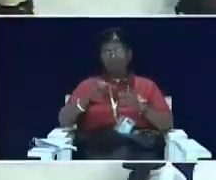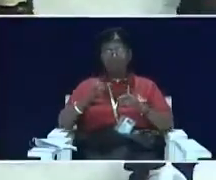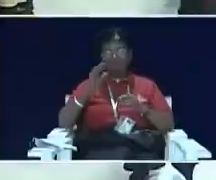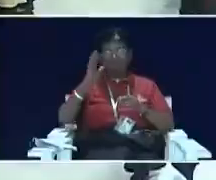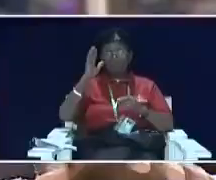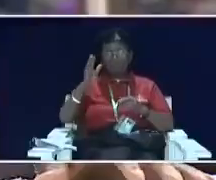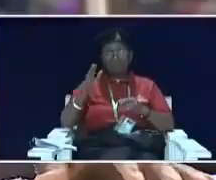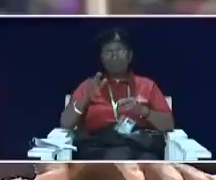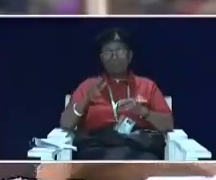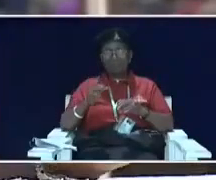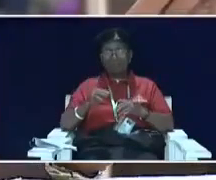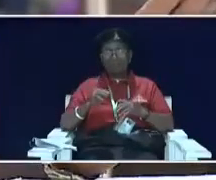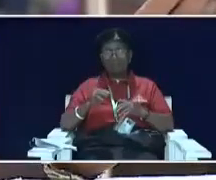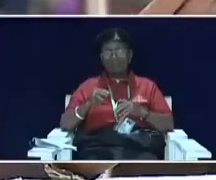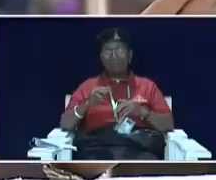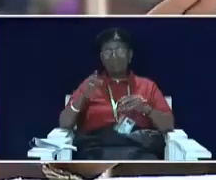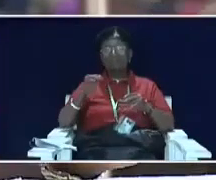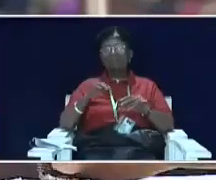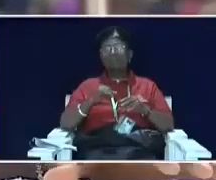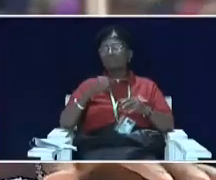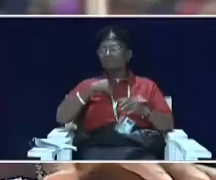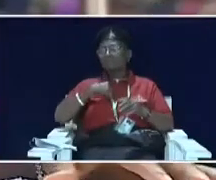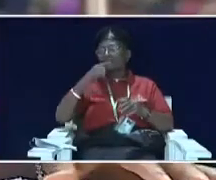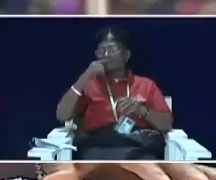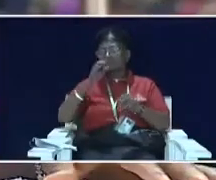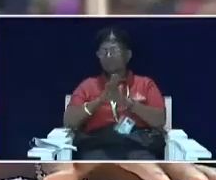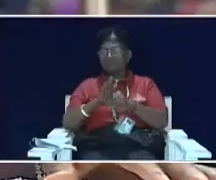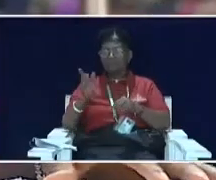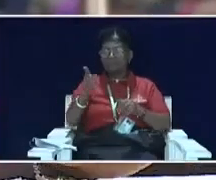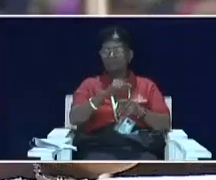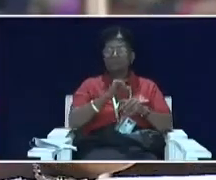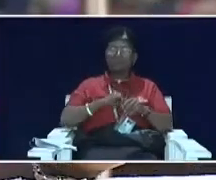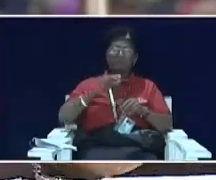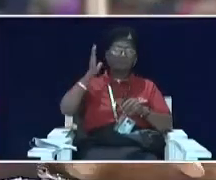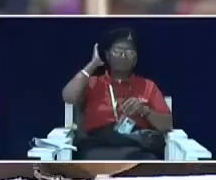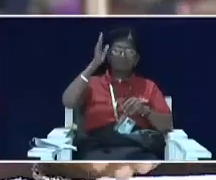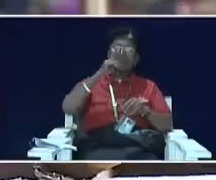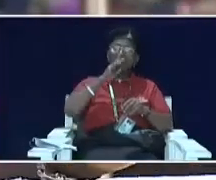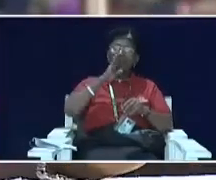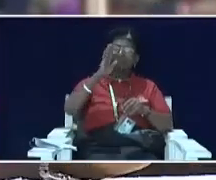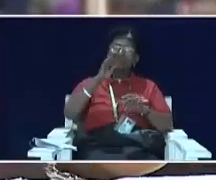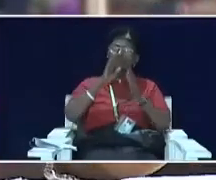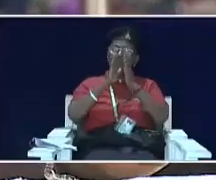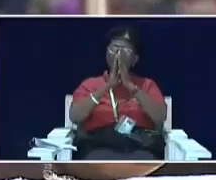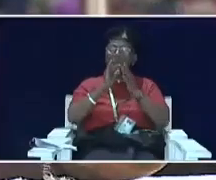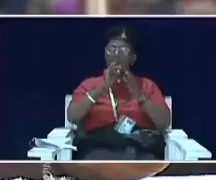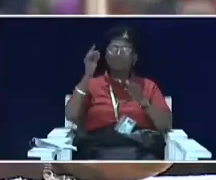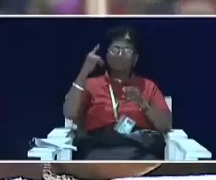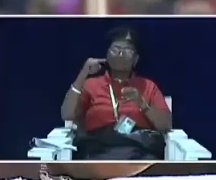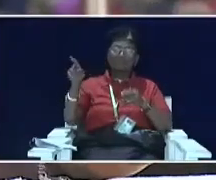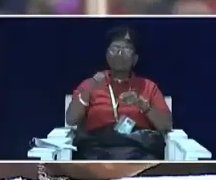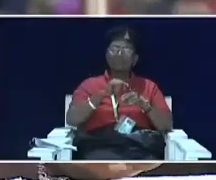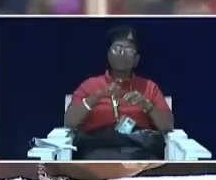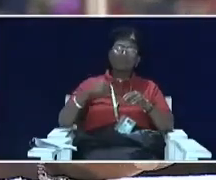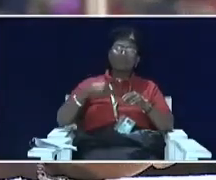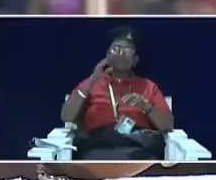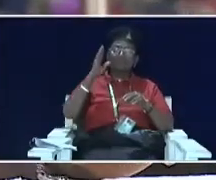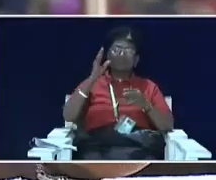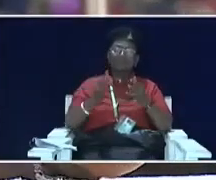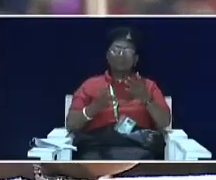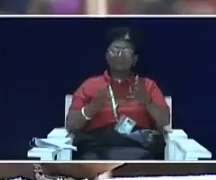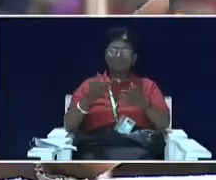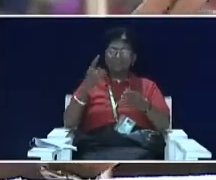it and give me a copy, and I promise I'll be praying for you. And we'll wait for you until you are